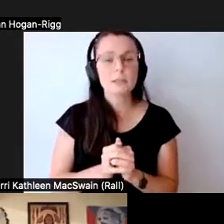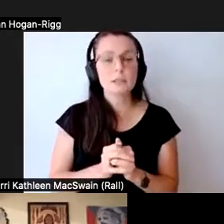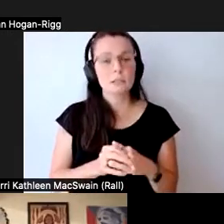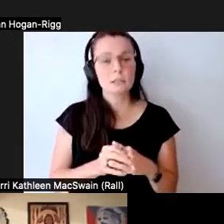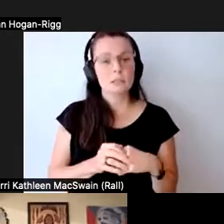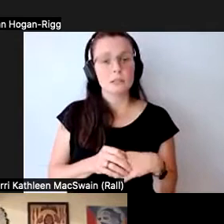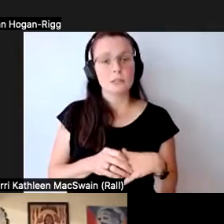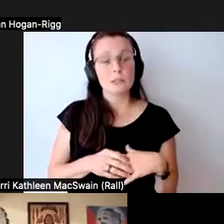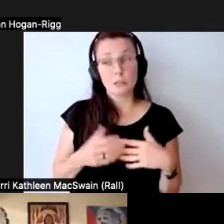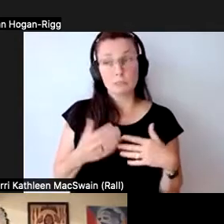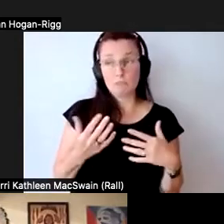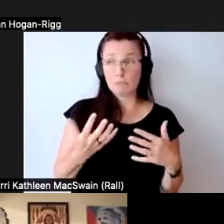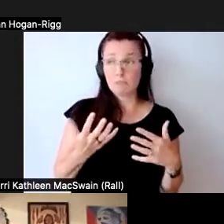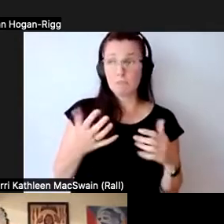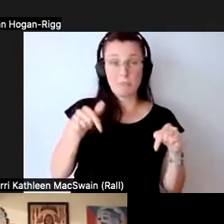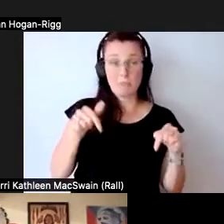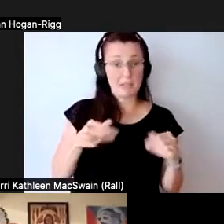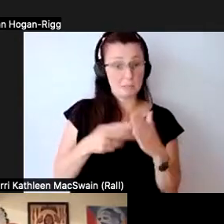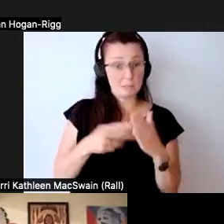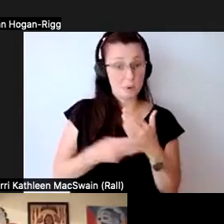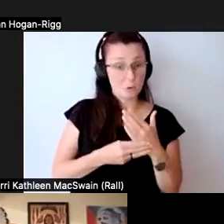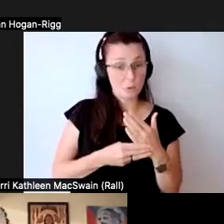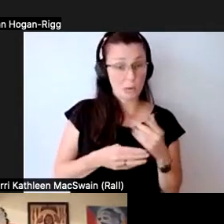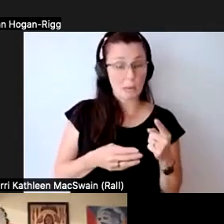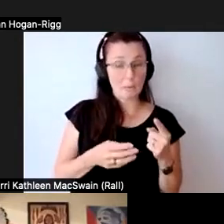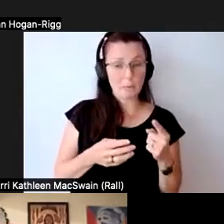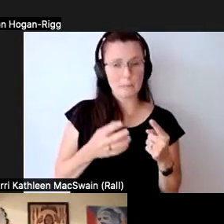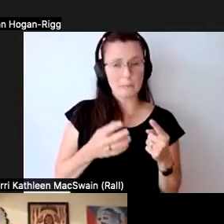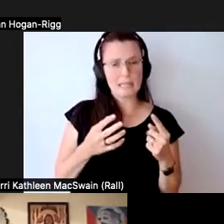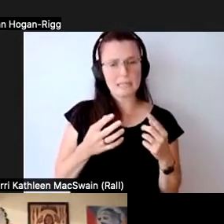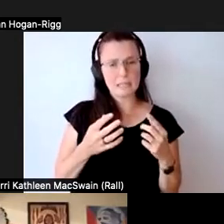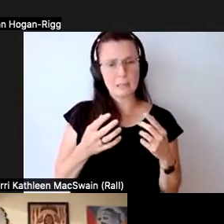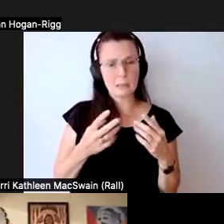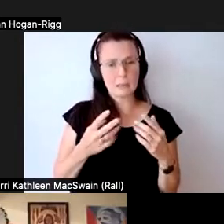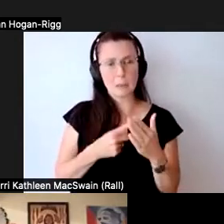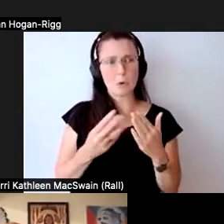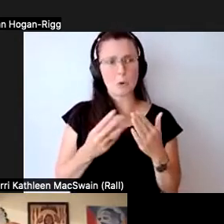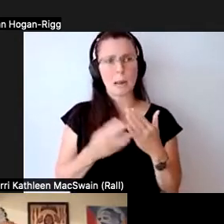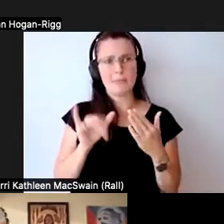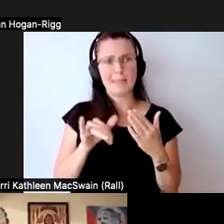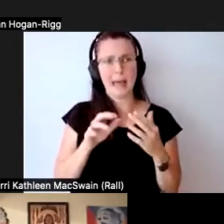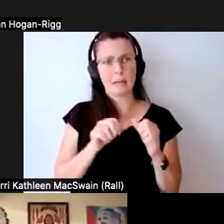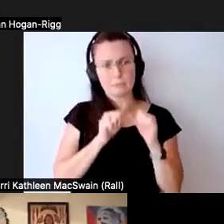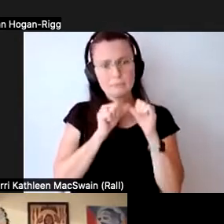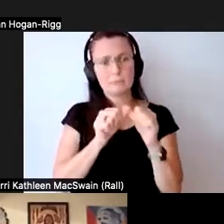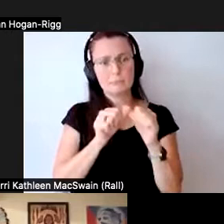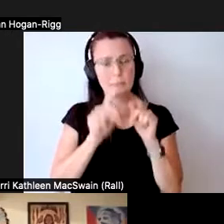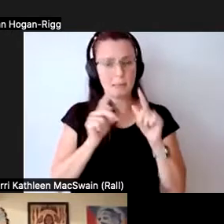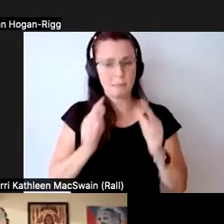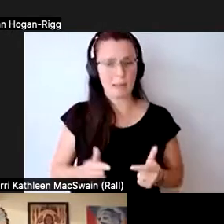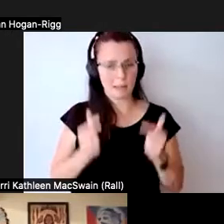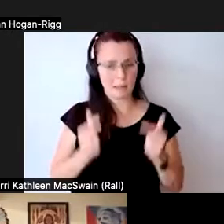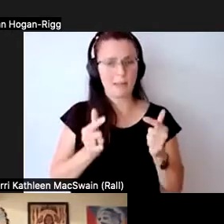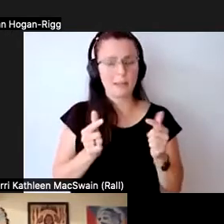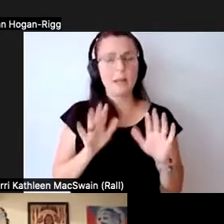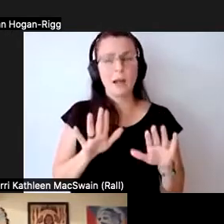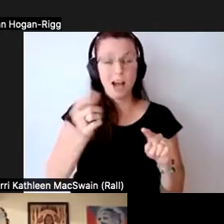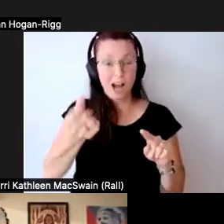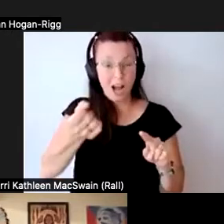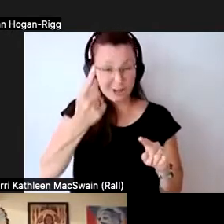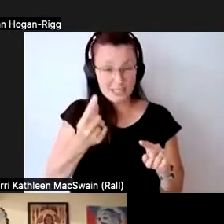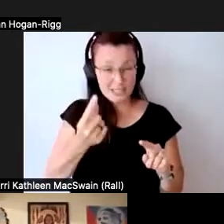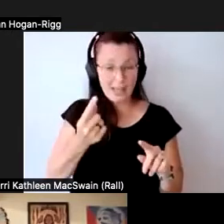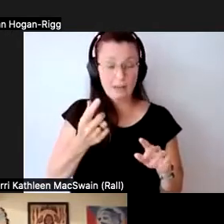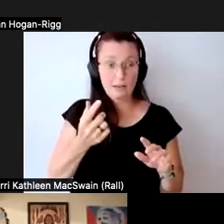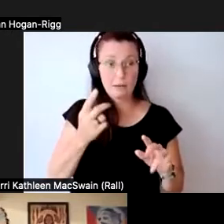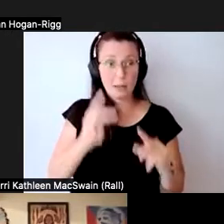Does it, from a distance, sound out there and radical? I totally understand and respect that. I can see